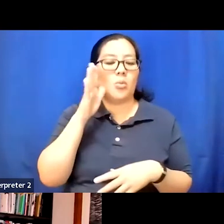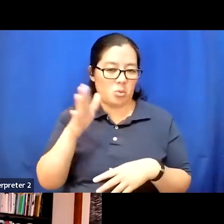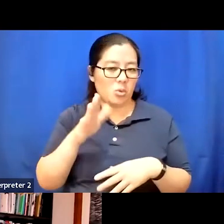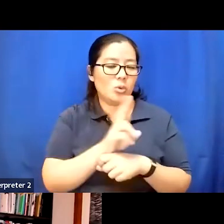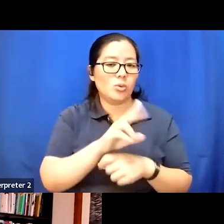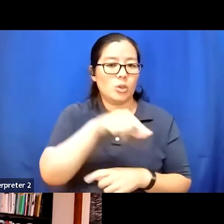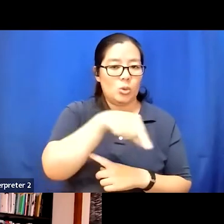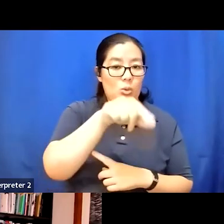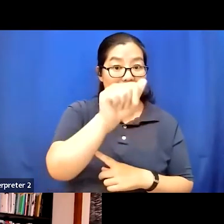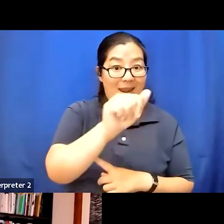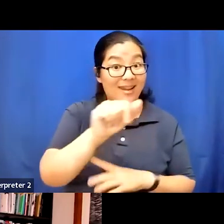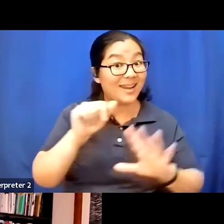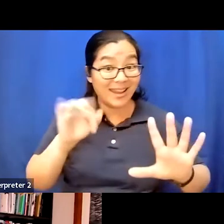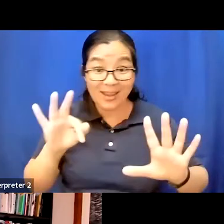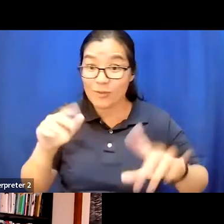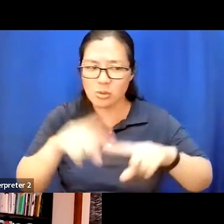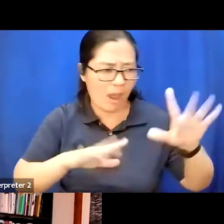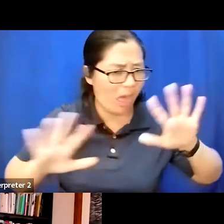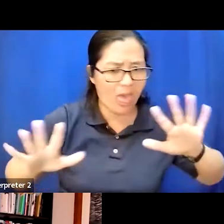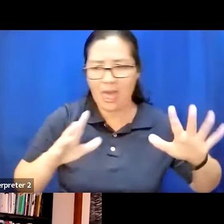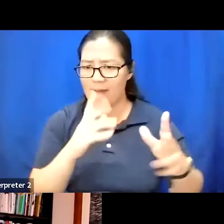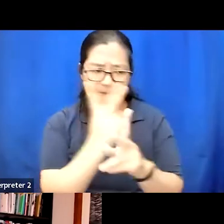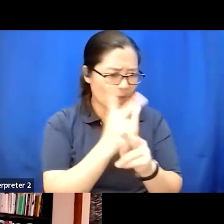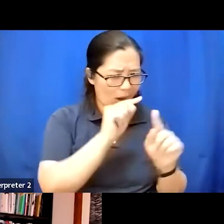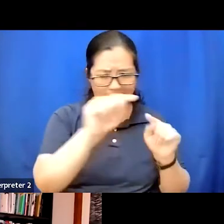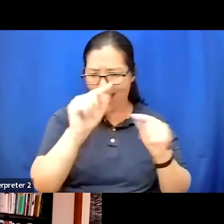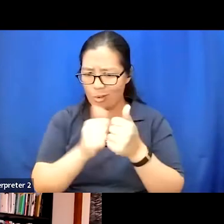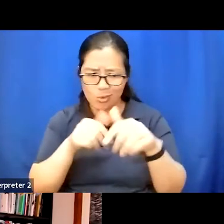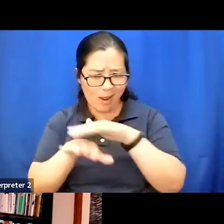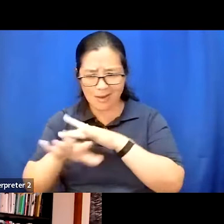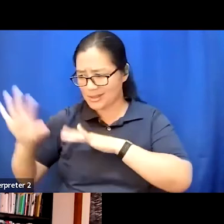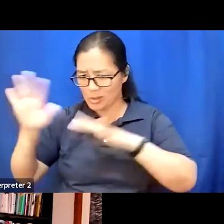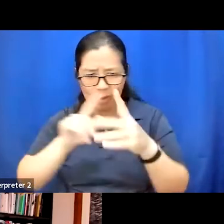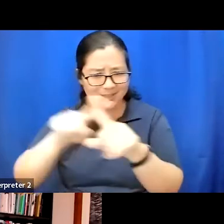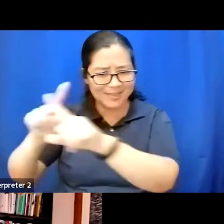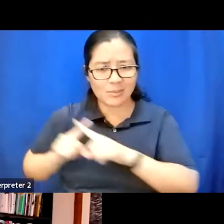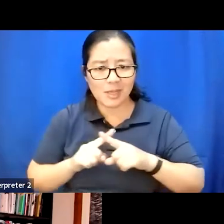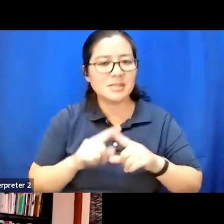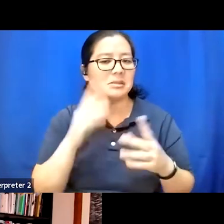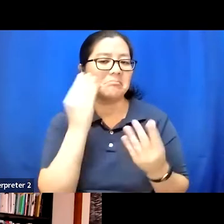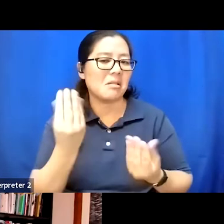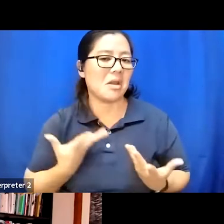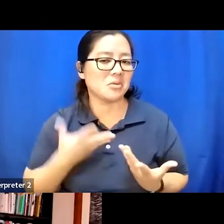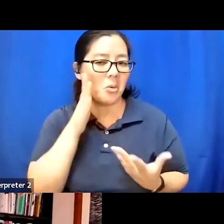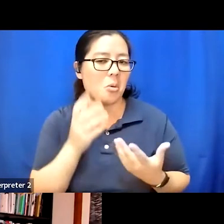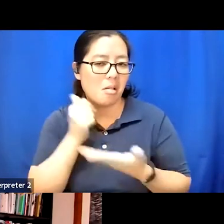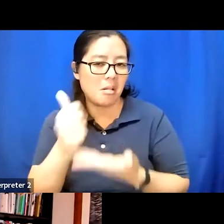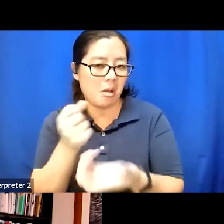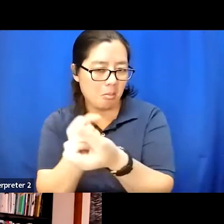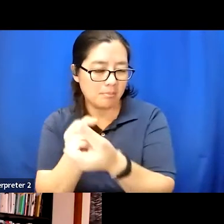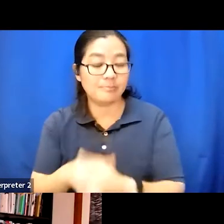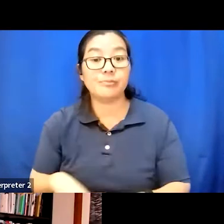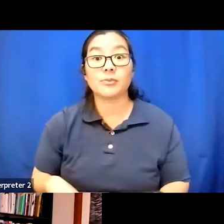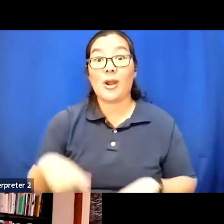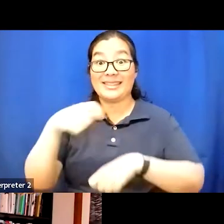accessible to you to multitask in that way and be accessing that space. We're keeping things real tight on time today, so our